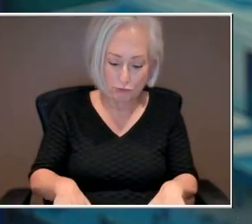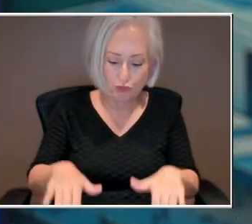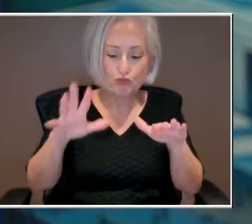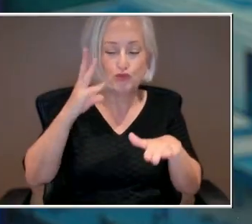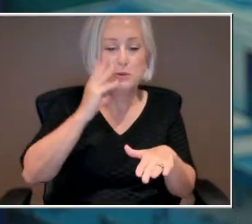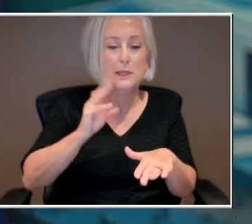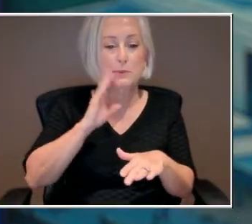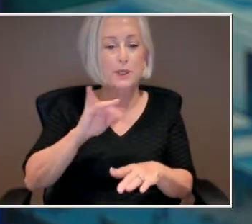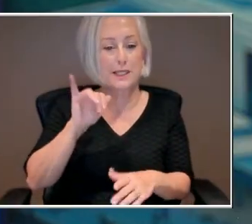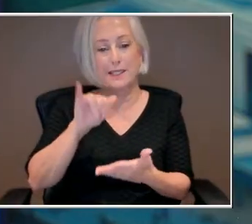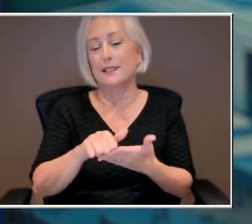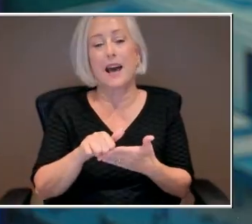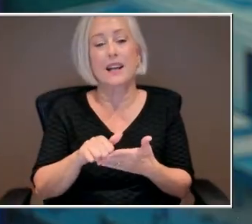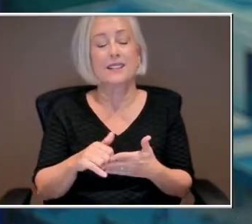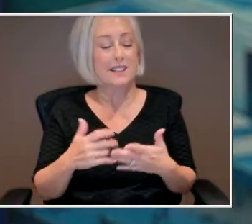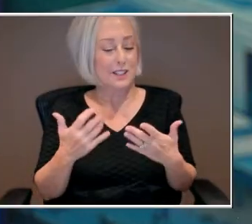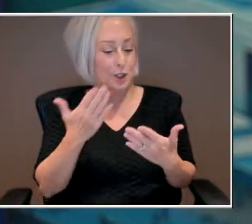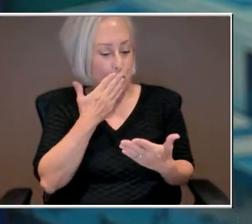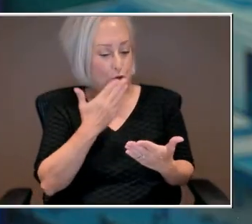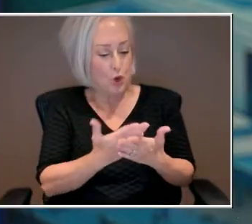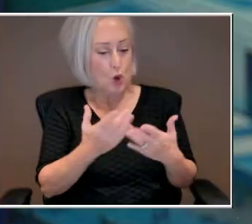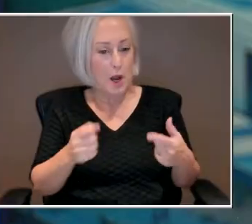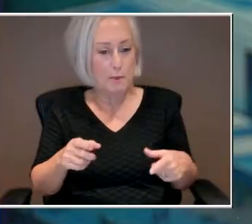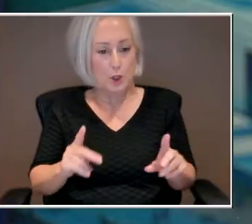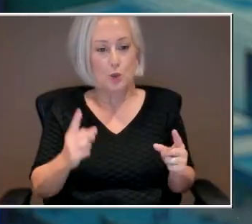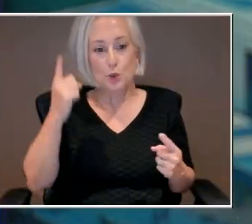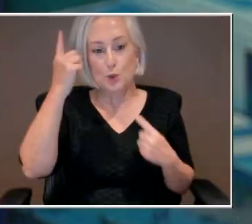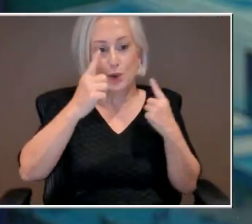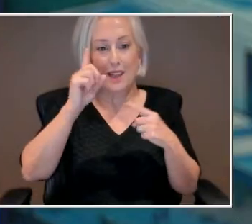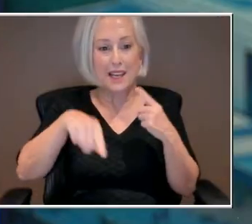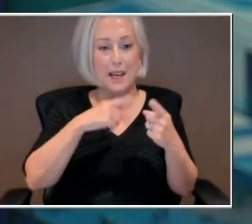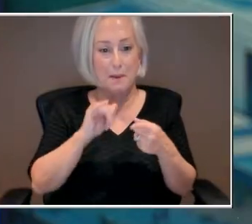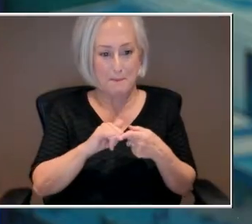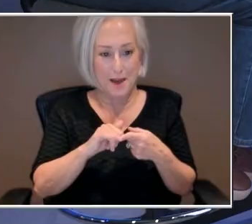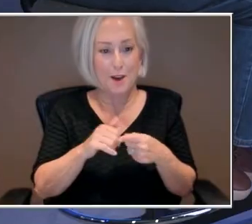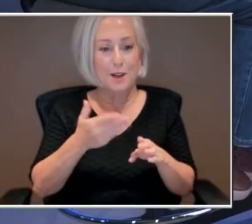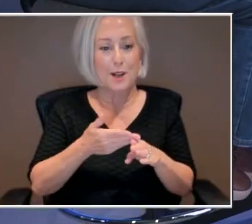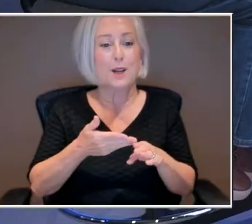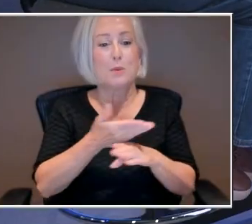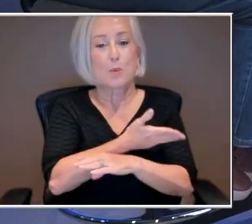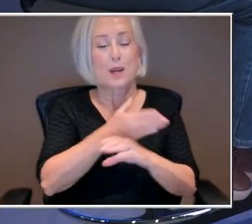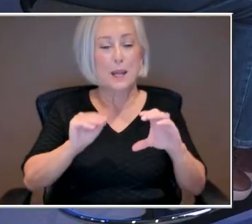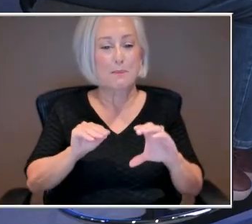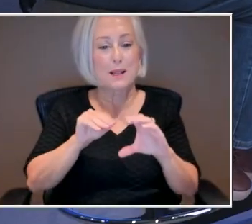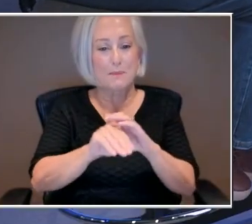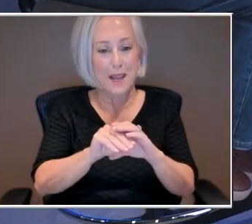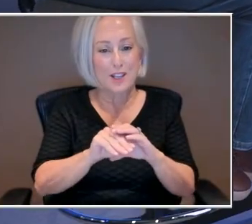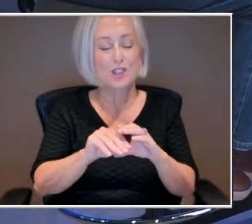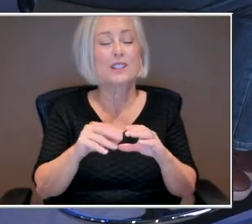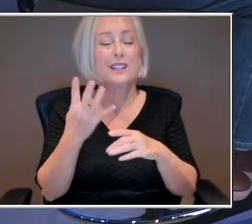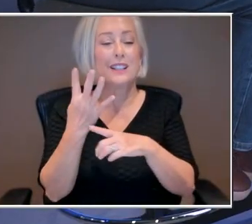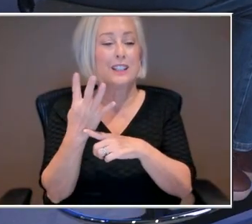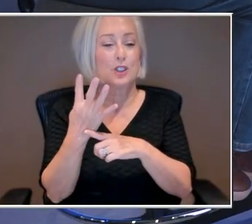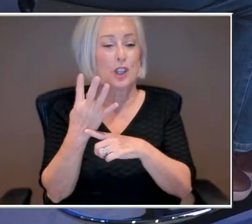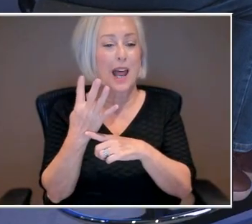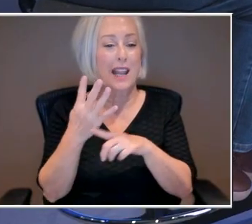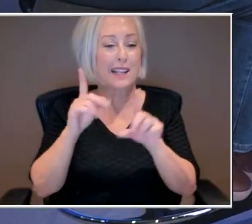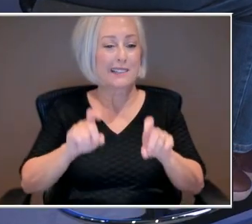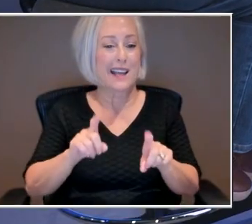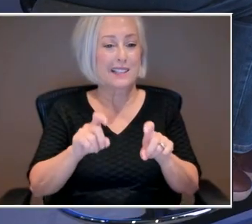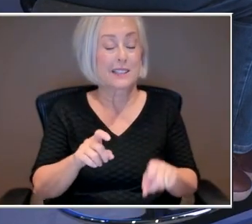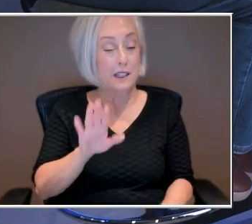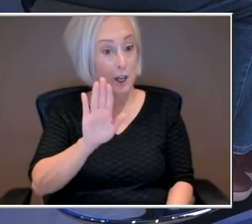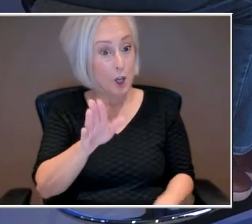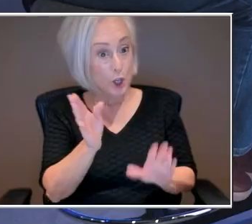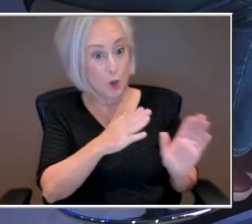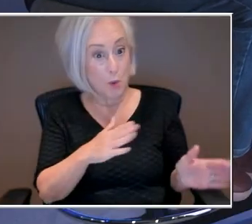great opportunity to think about pre-implantation genetic testing. Josie, what are your plans? And when's your plan down the aisle?